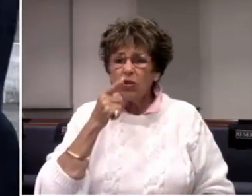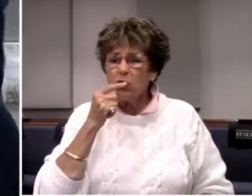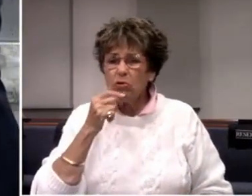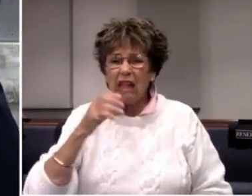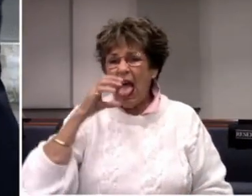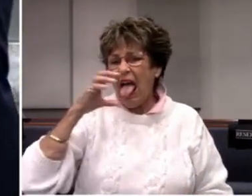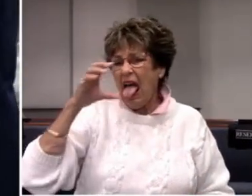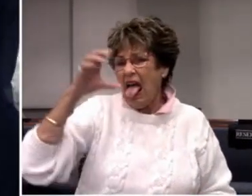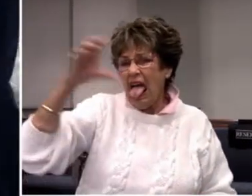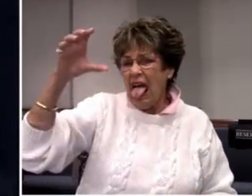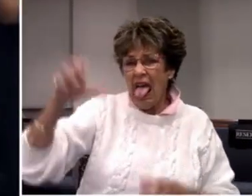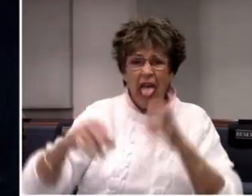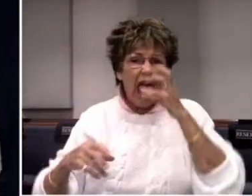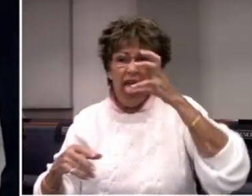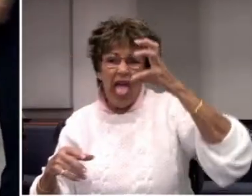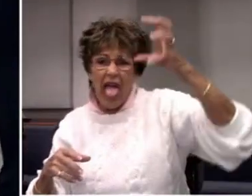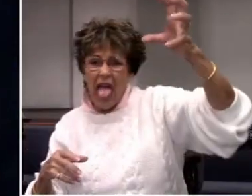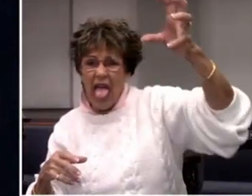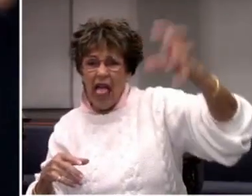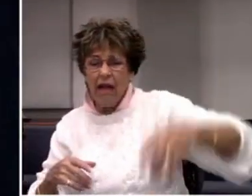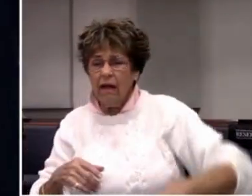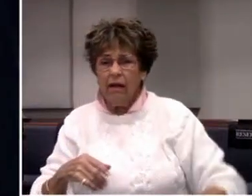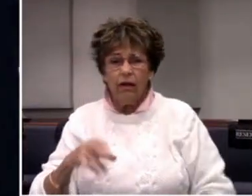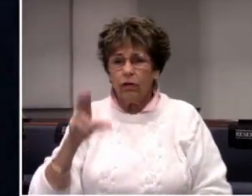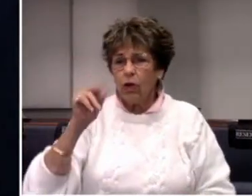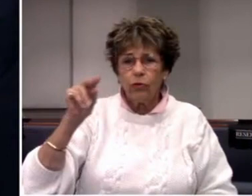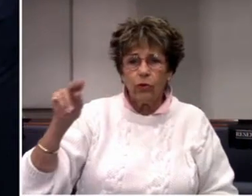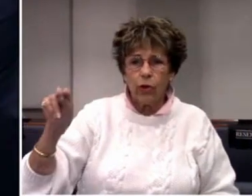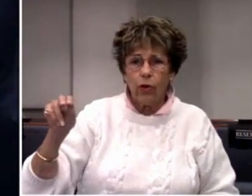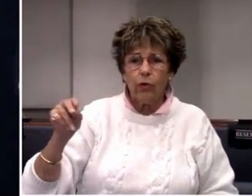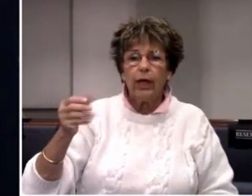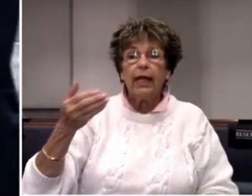the guy escorted out of the restaurant.